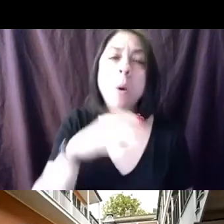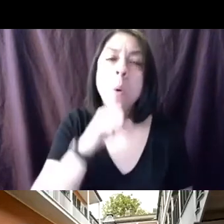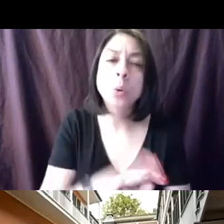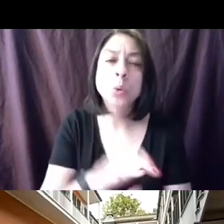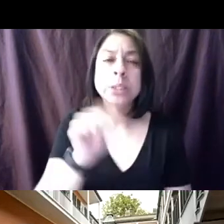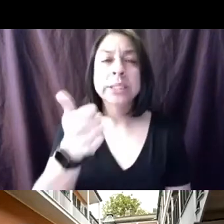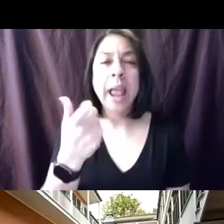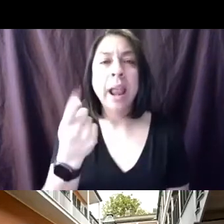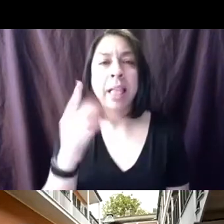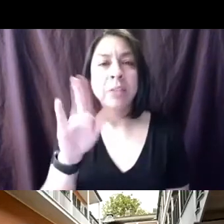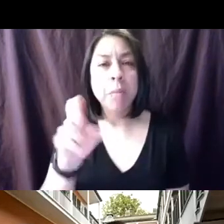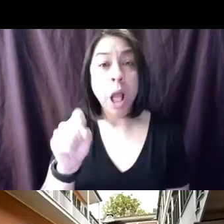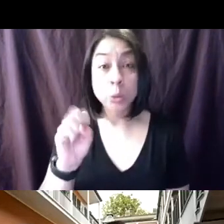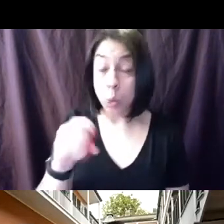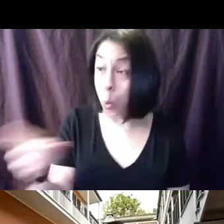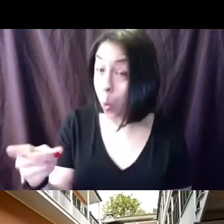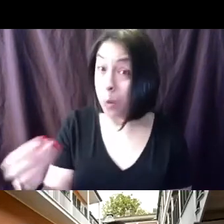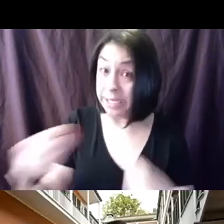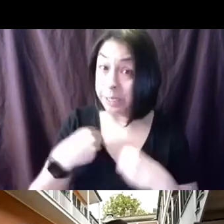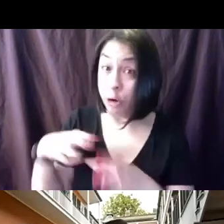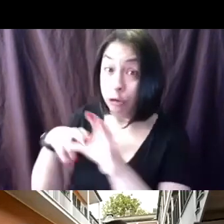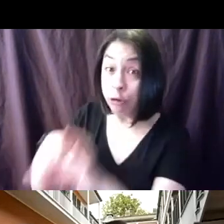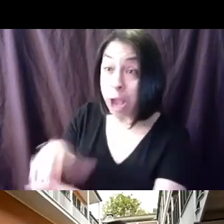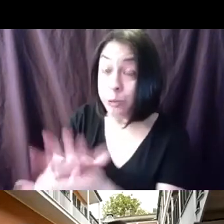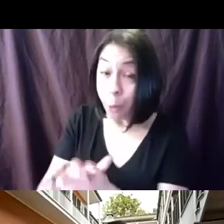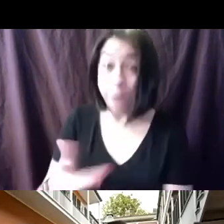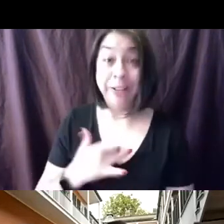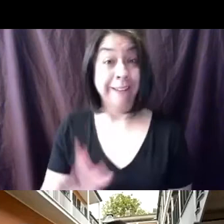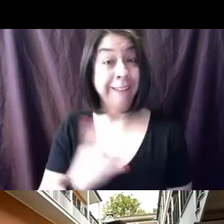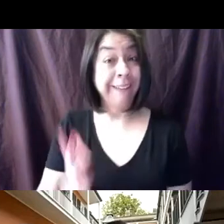you know, it was a luxury for me to get a ride to school. So